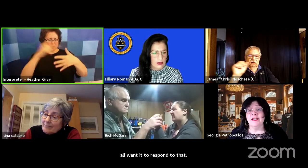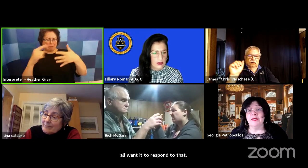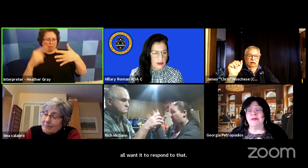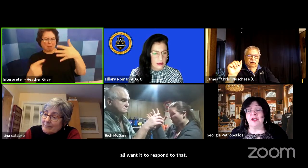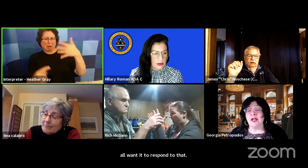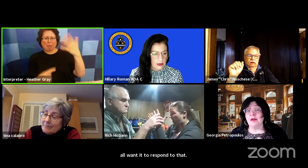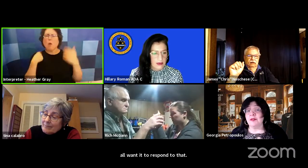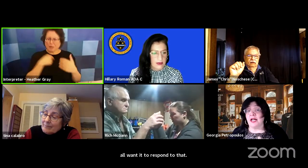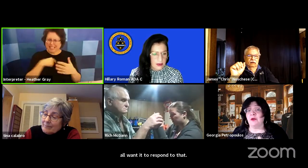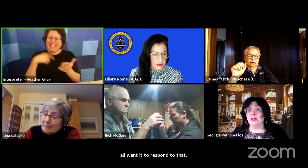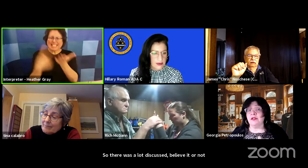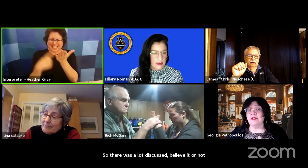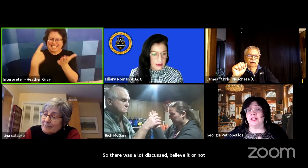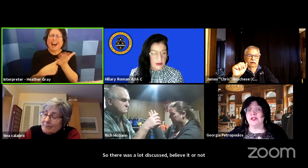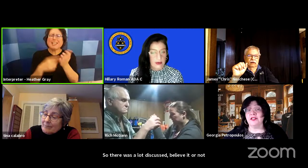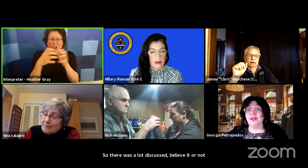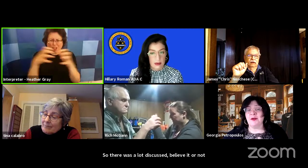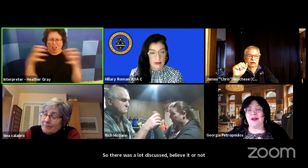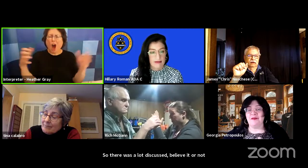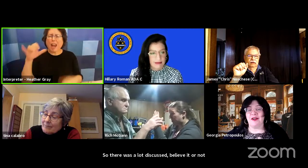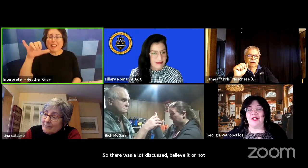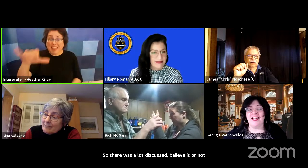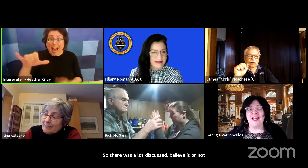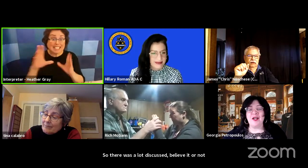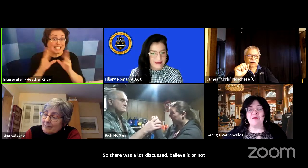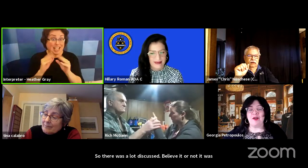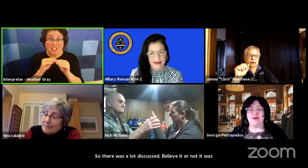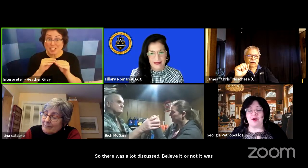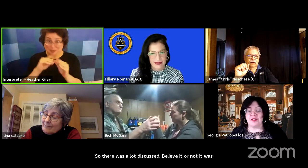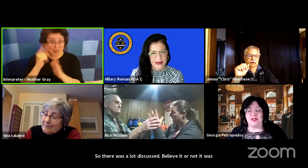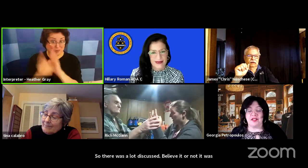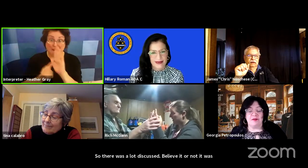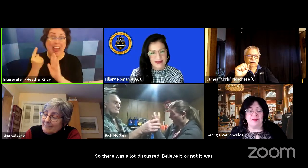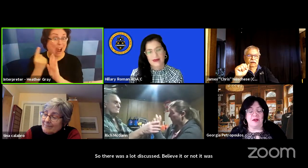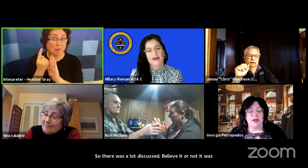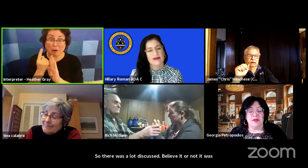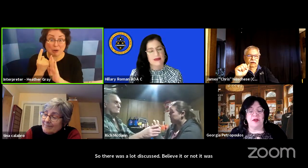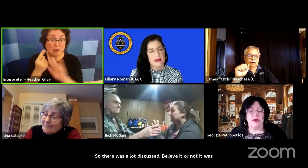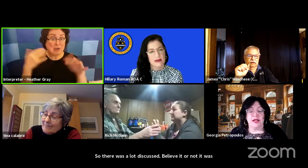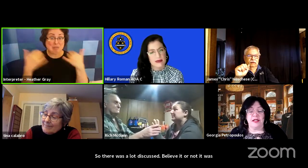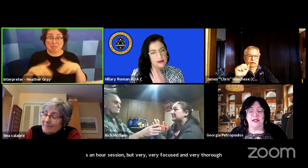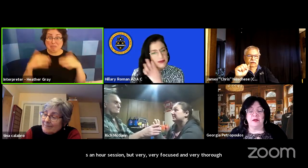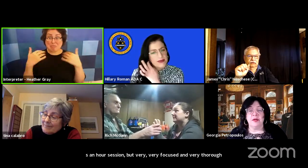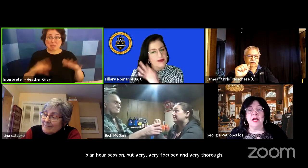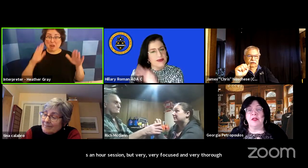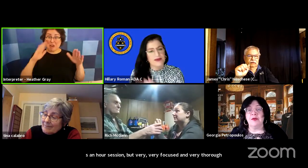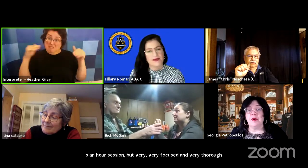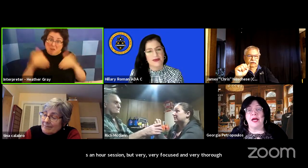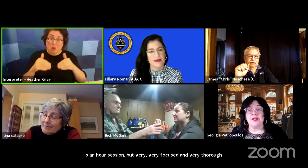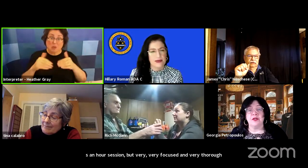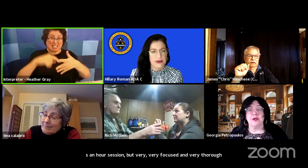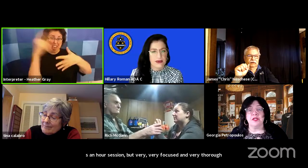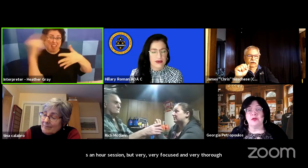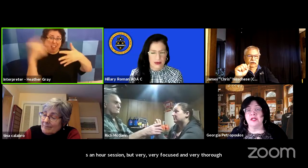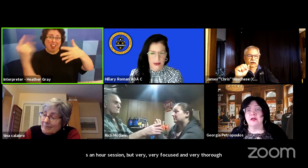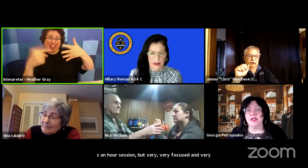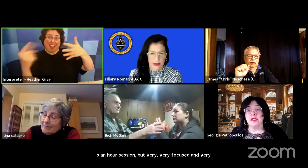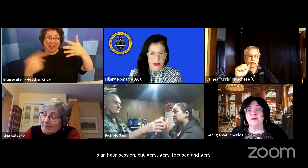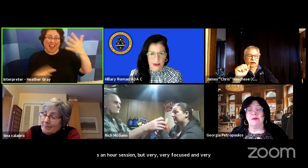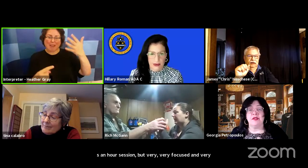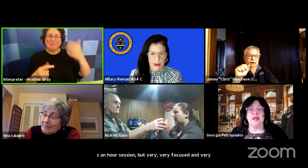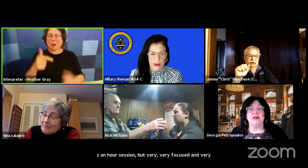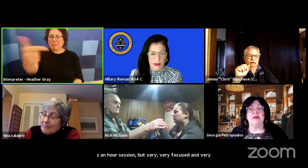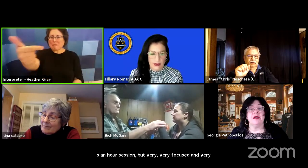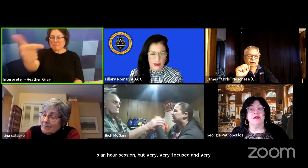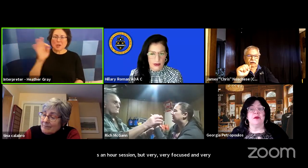discussed. Believe it or not, it was an hour session, but very, very focused and very thorough. And I'll throw it back to Chris or